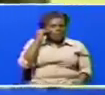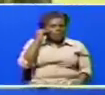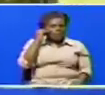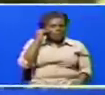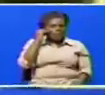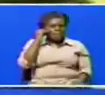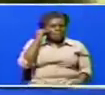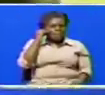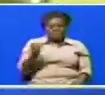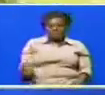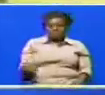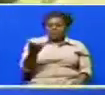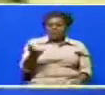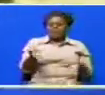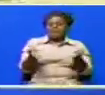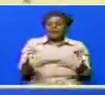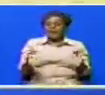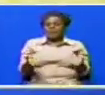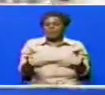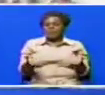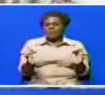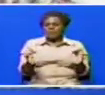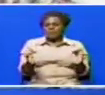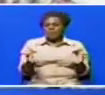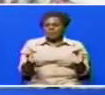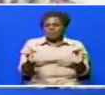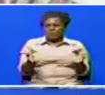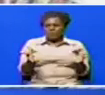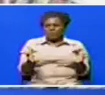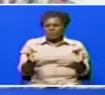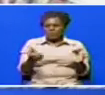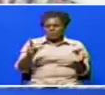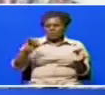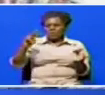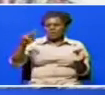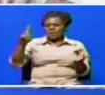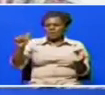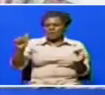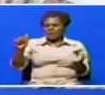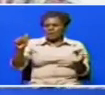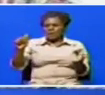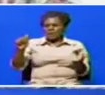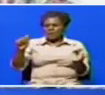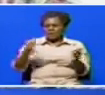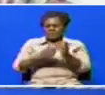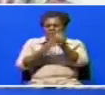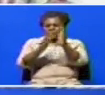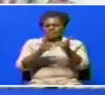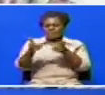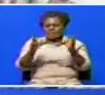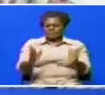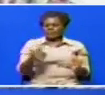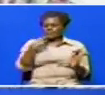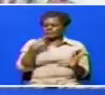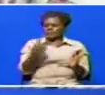attacks. Following the attacks in Pandaguo, Linda Bonnie Enclave, campaign director Joseph Kanyiri has